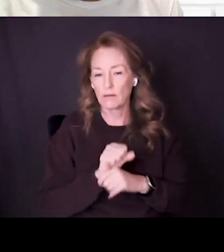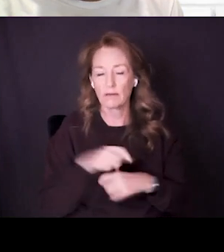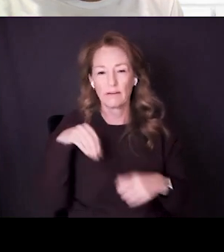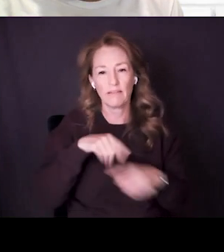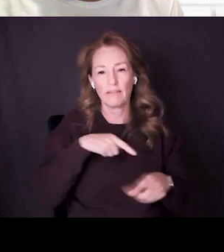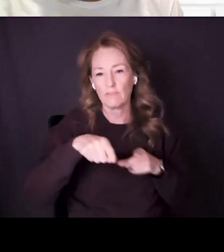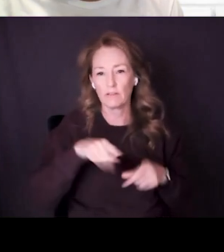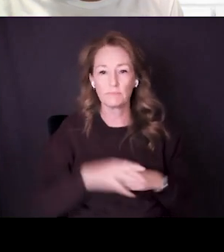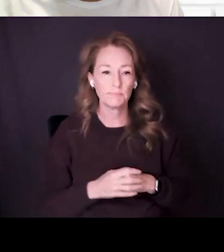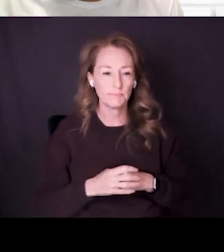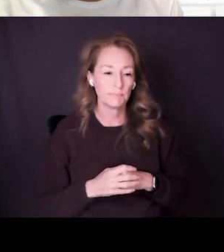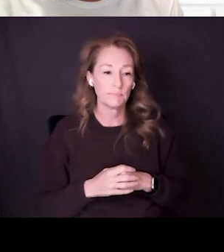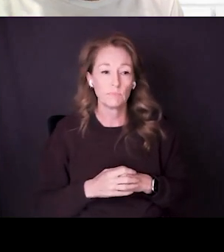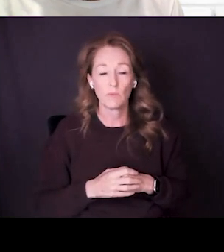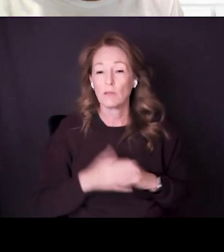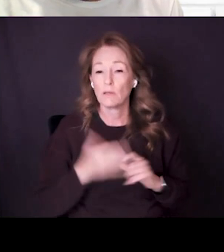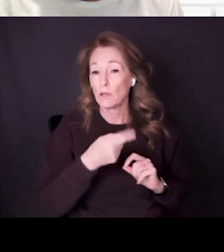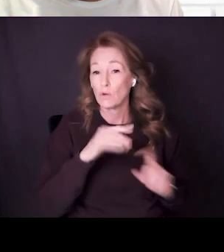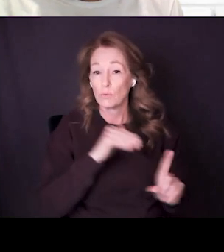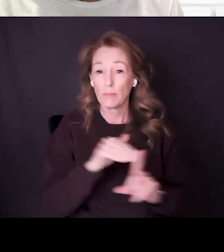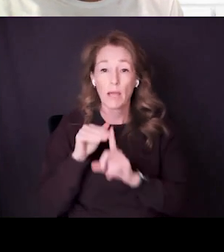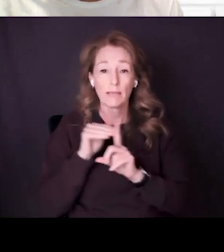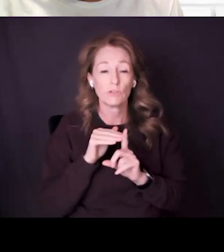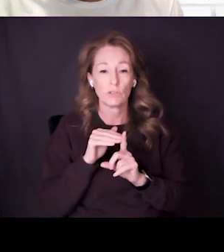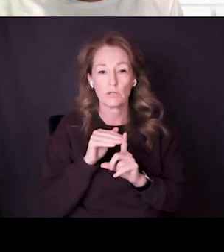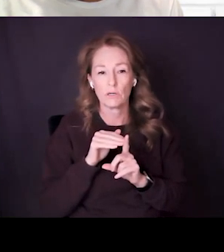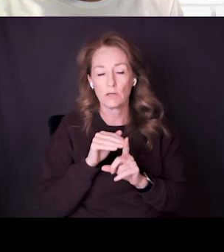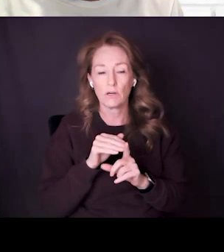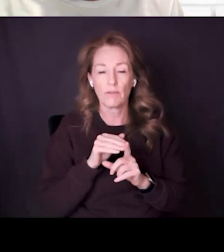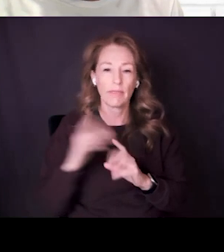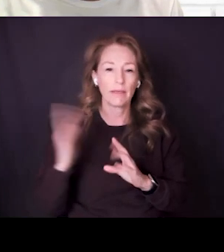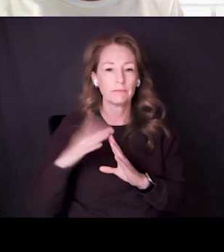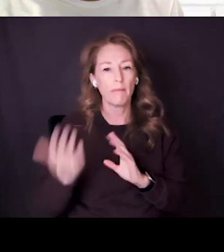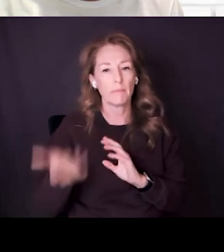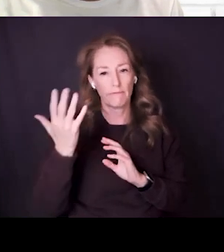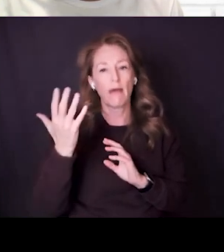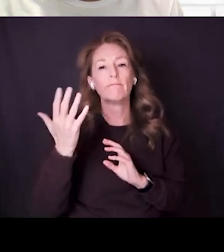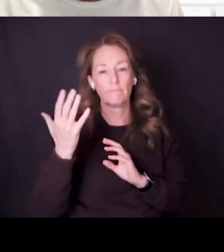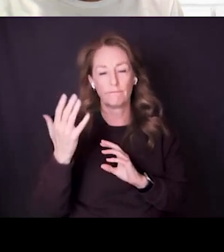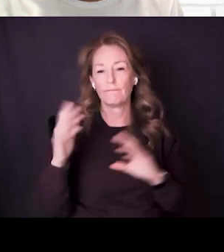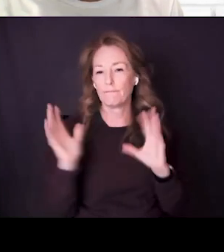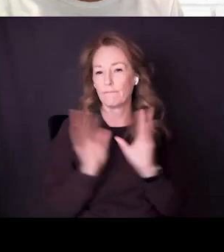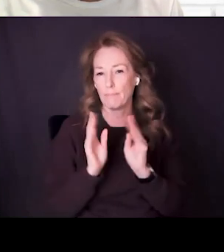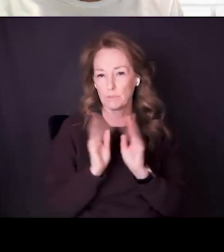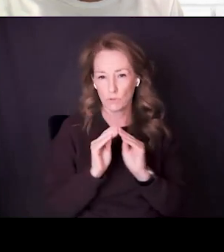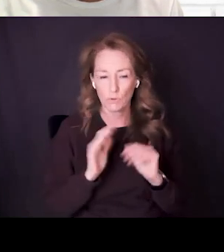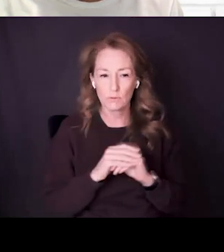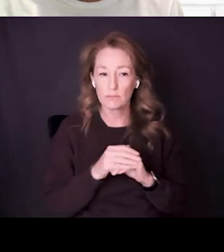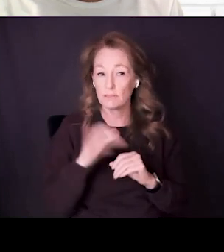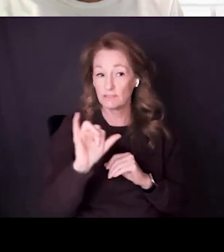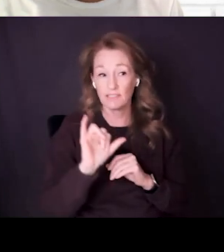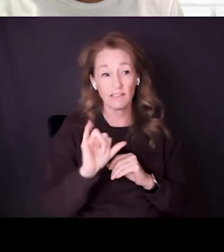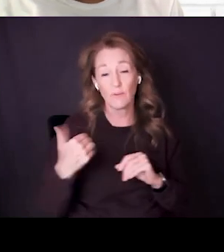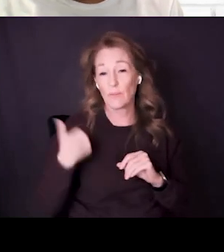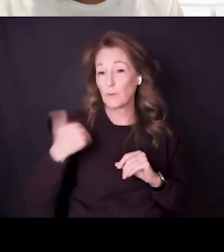And this is a reminder again of the, we'll show here the top 5. And it still is highlighted with the youth edition